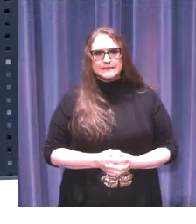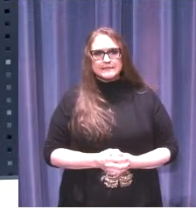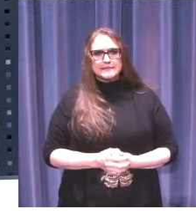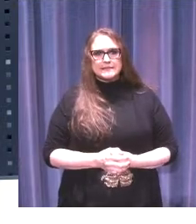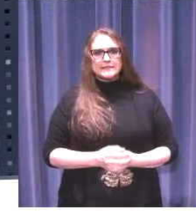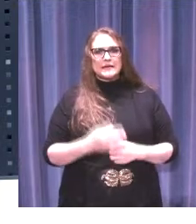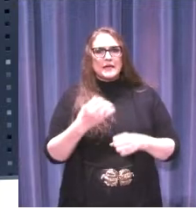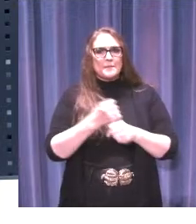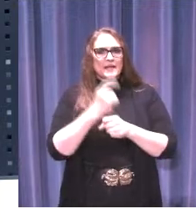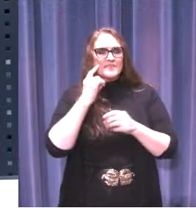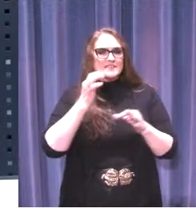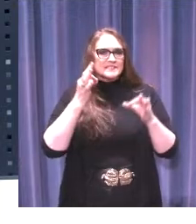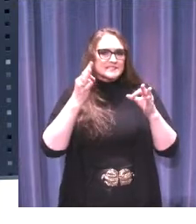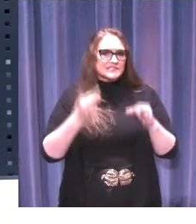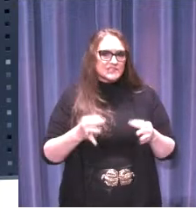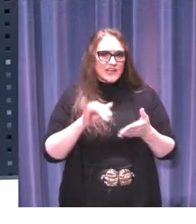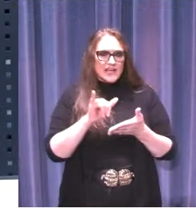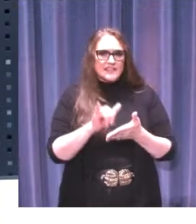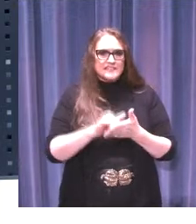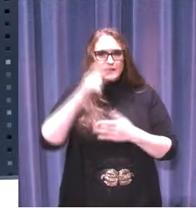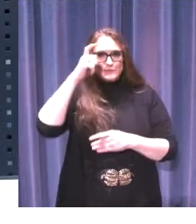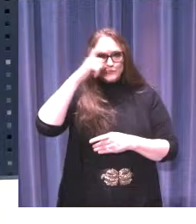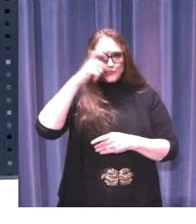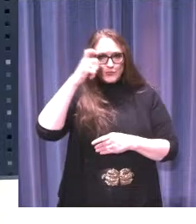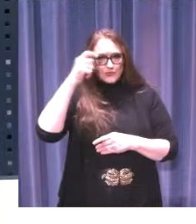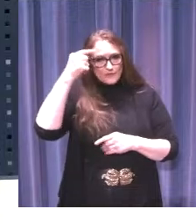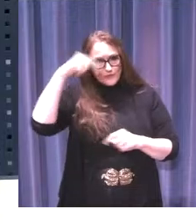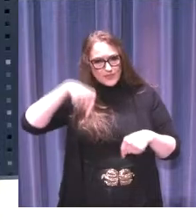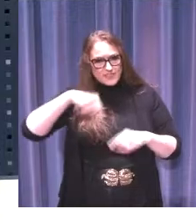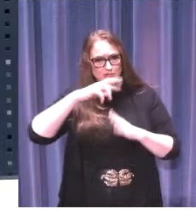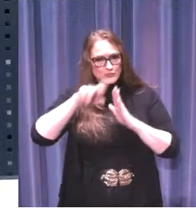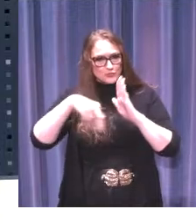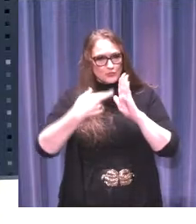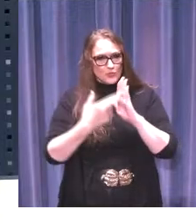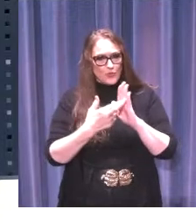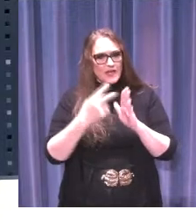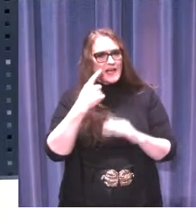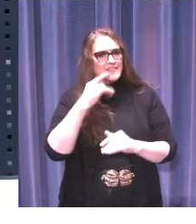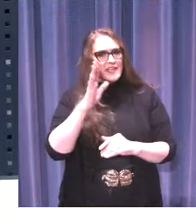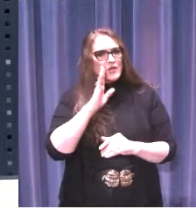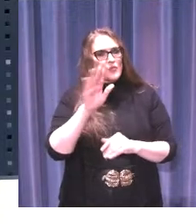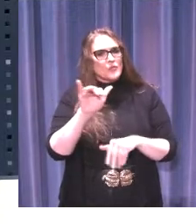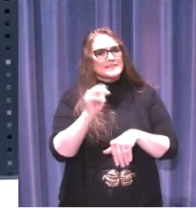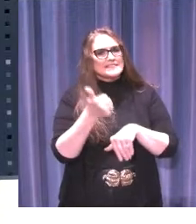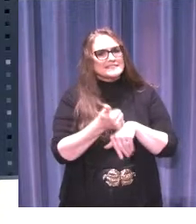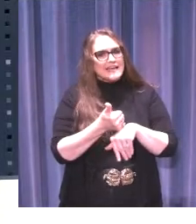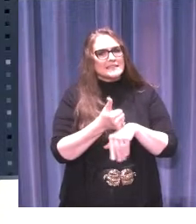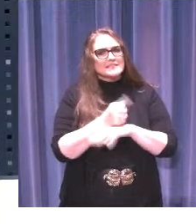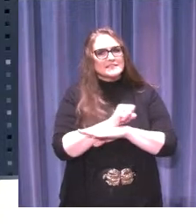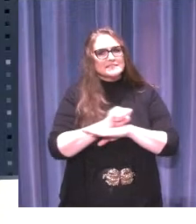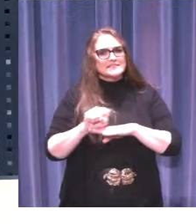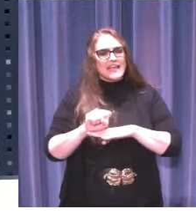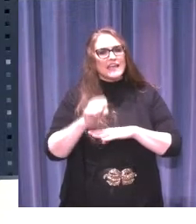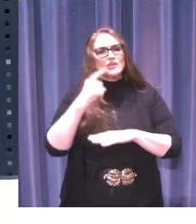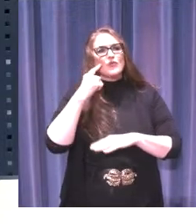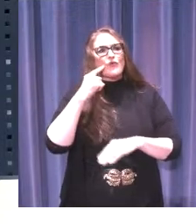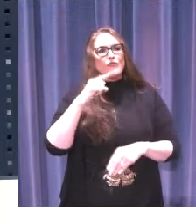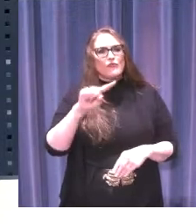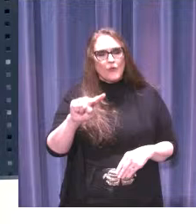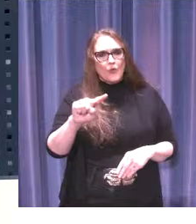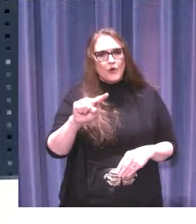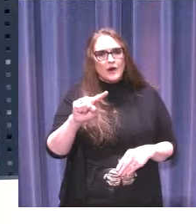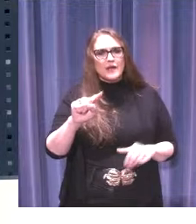make the decision that is prudent to them for this role, which I think will set the stage for